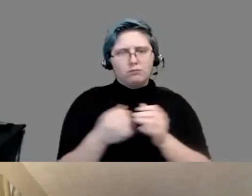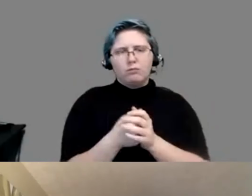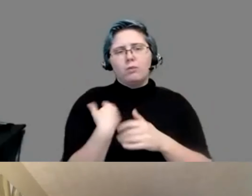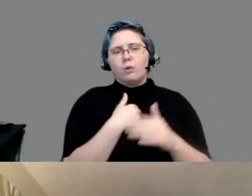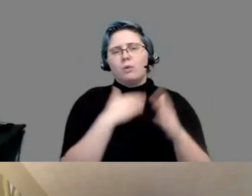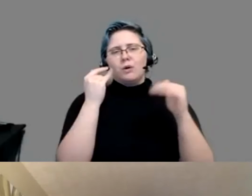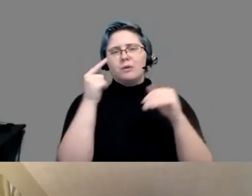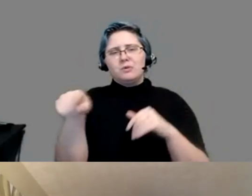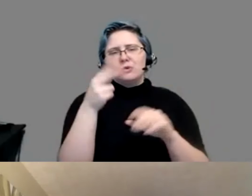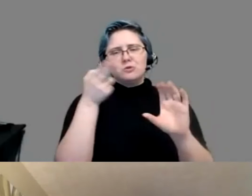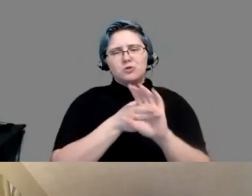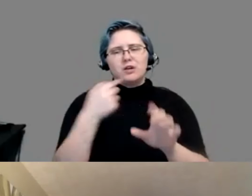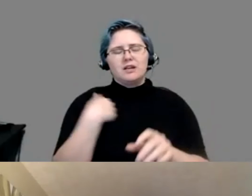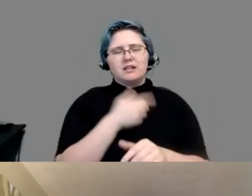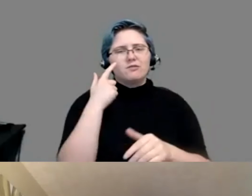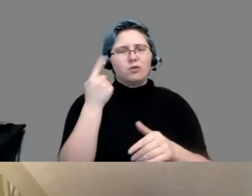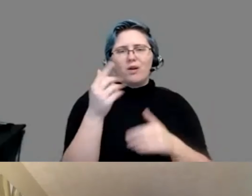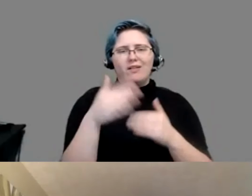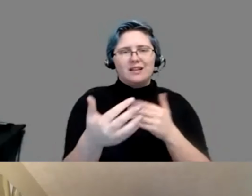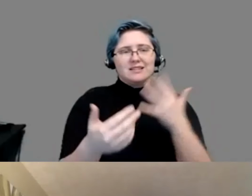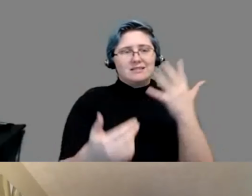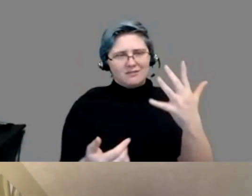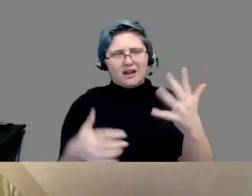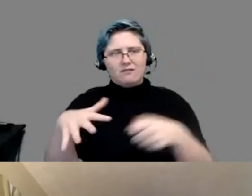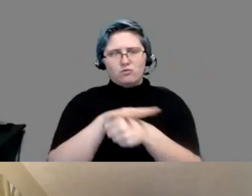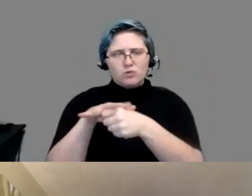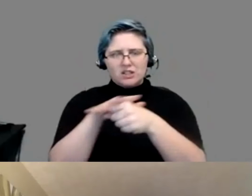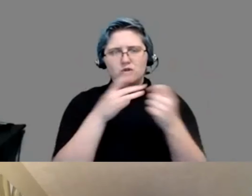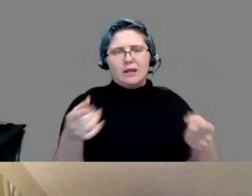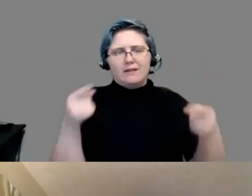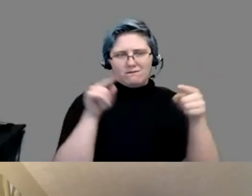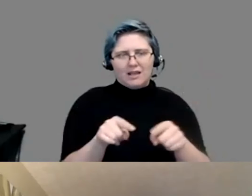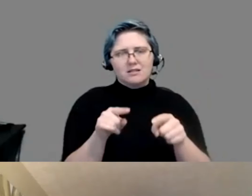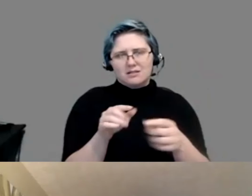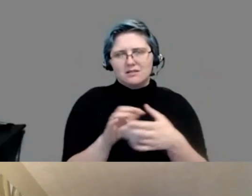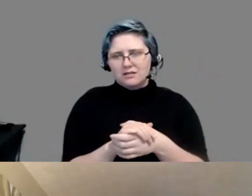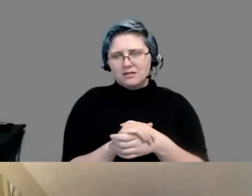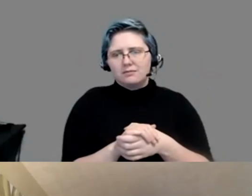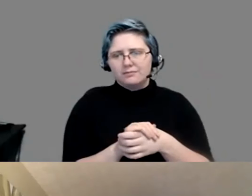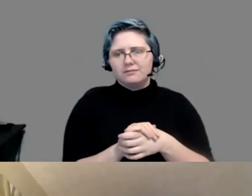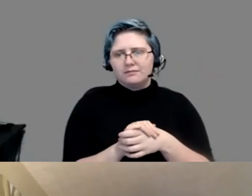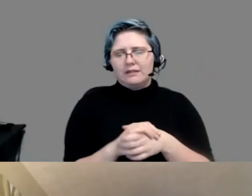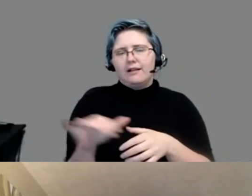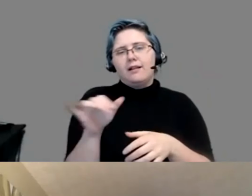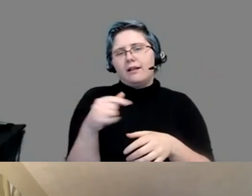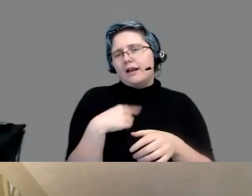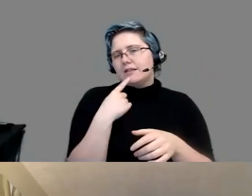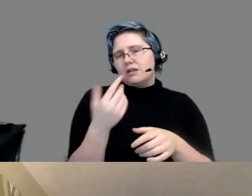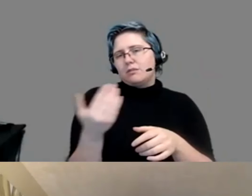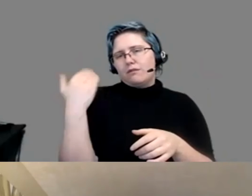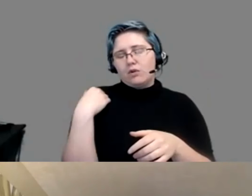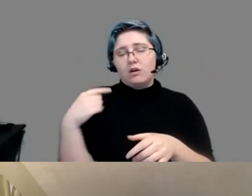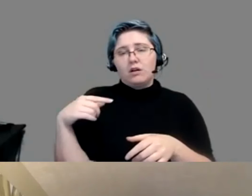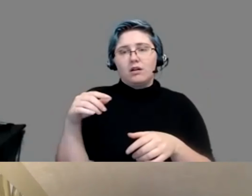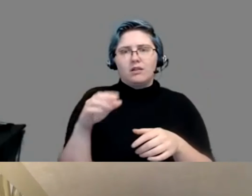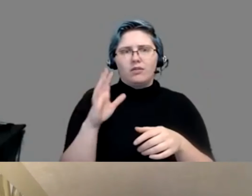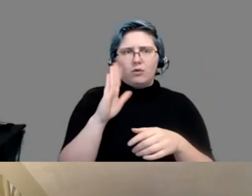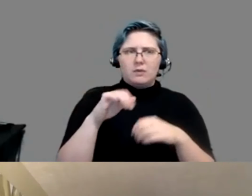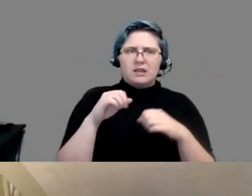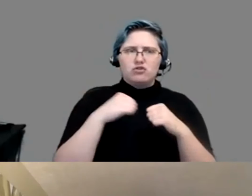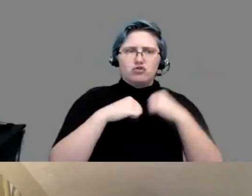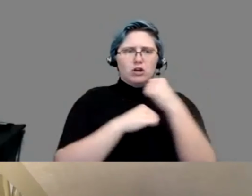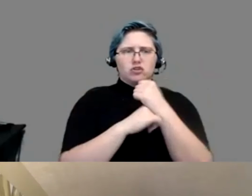that you will join us for one of the next 5 regional events. like I said earlier, they are going to be structured very